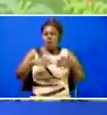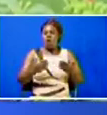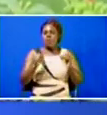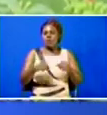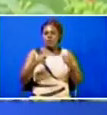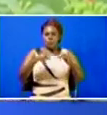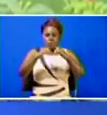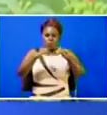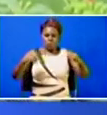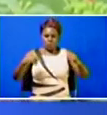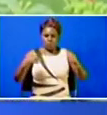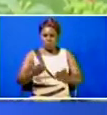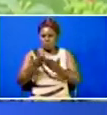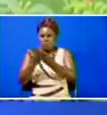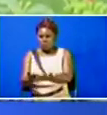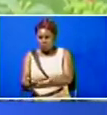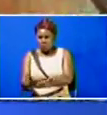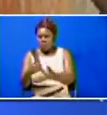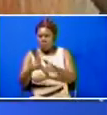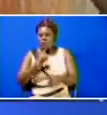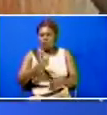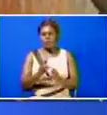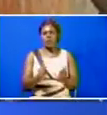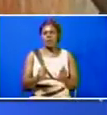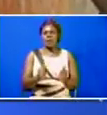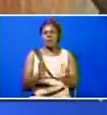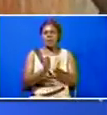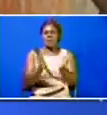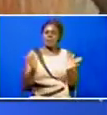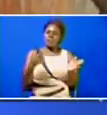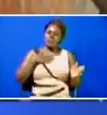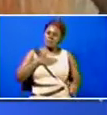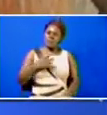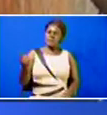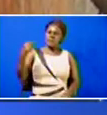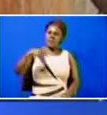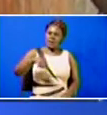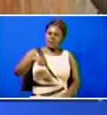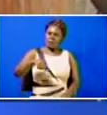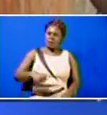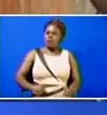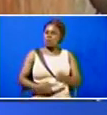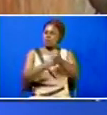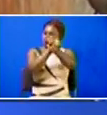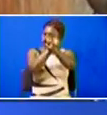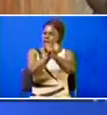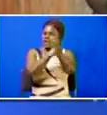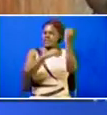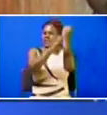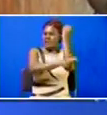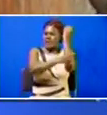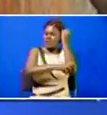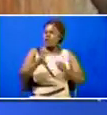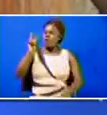can separate the things which were delivered and yet they were not ordered for. We want the public to come forward and stand for their country. Don't